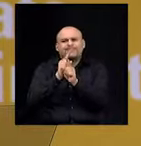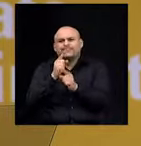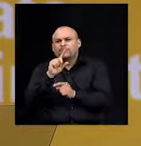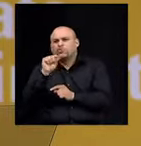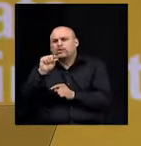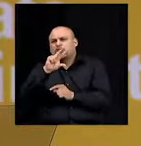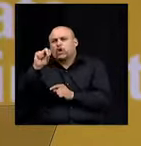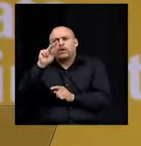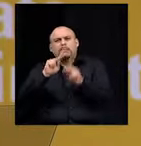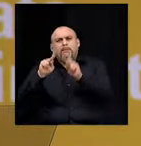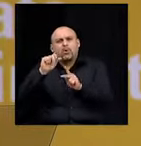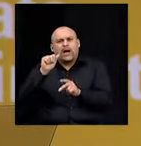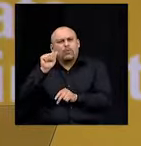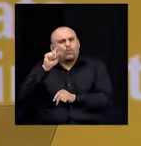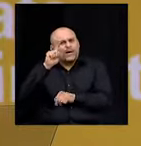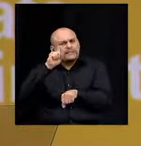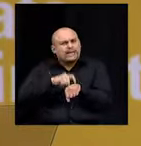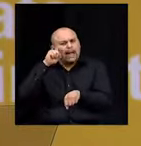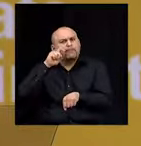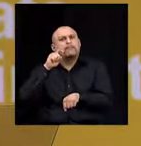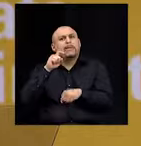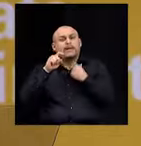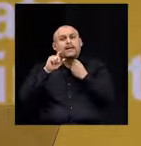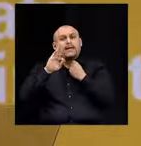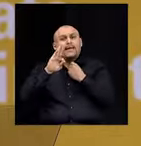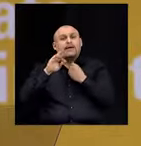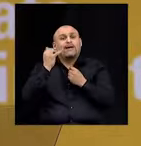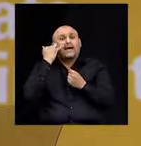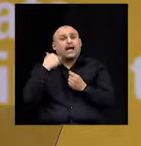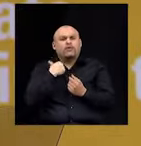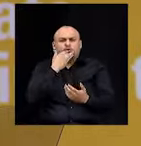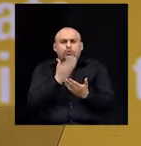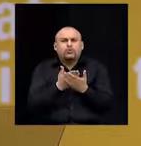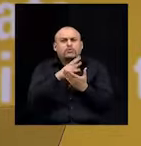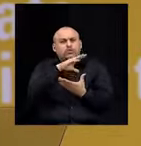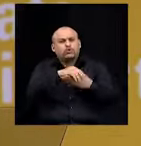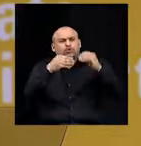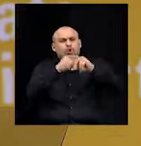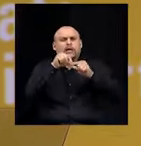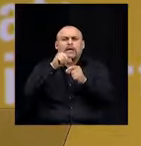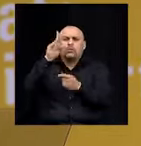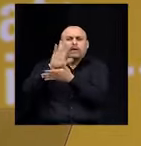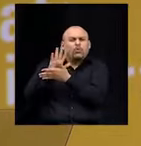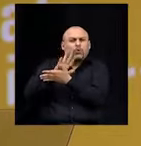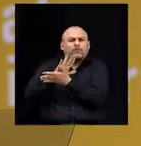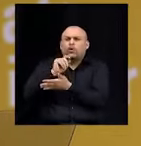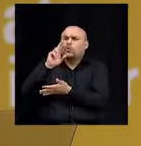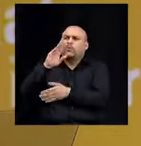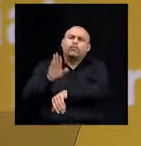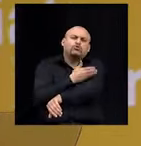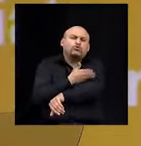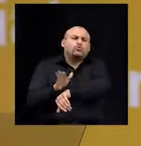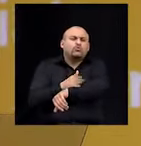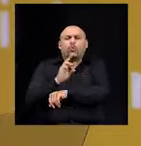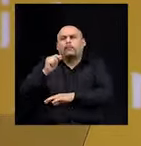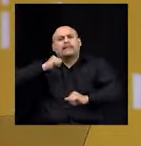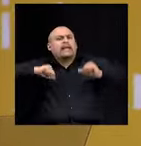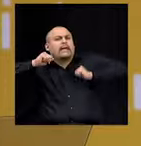20-30 people at a time, but if I told a great story in a movie, in a musical, in a